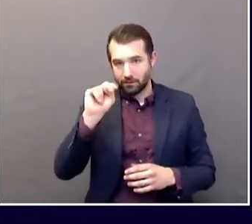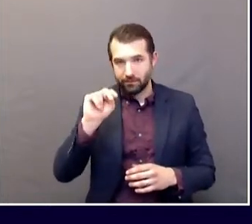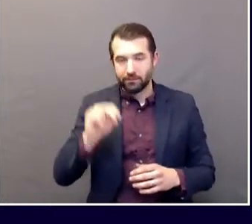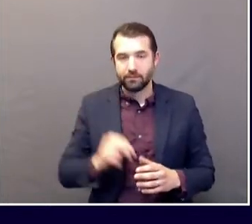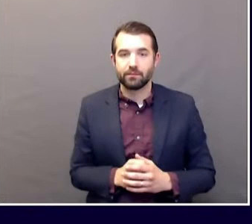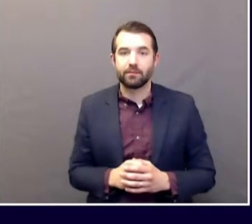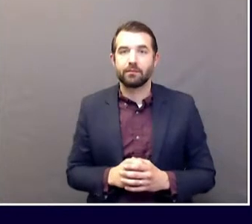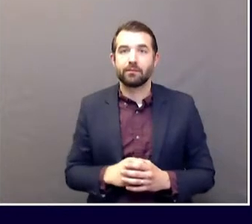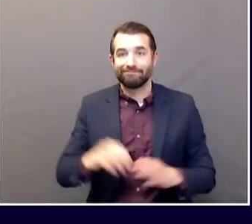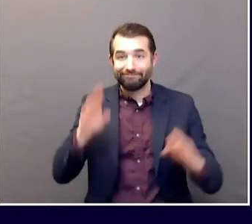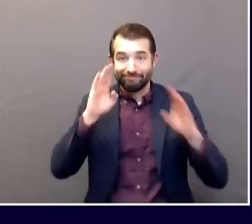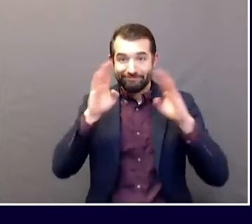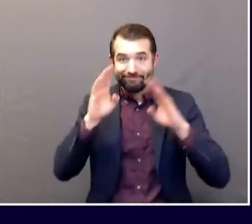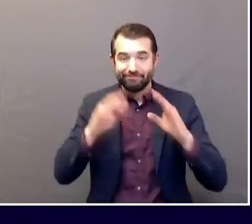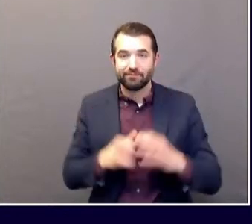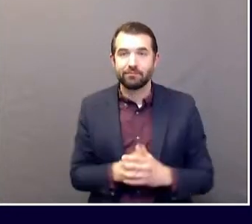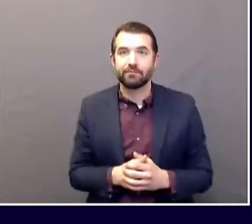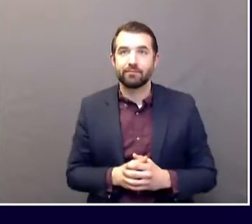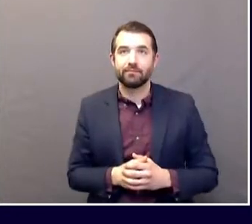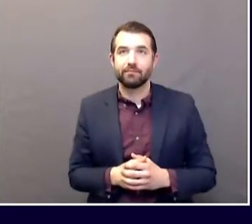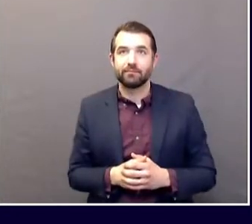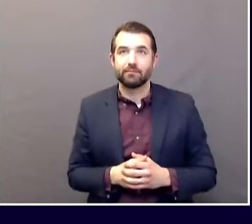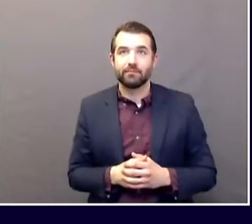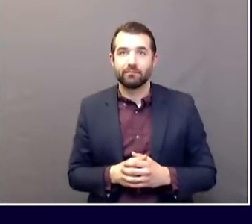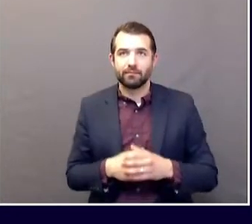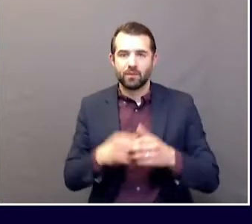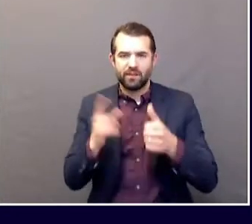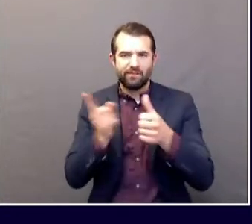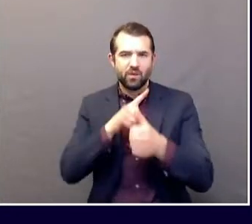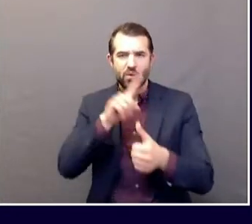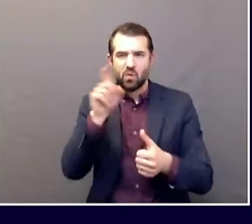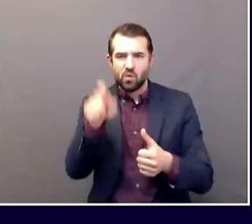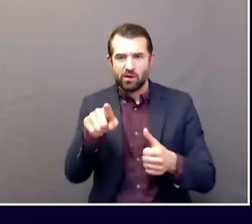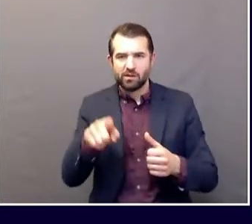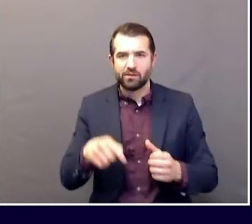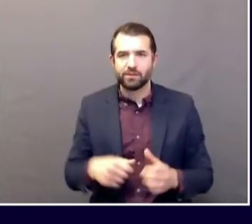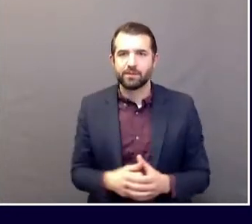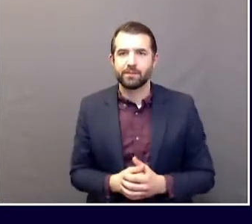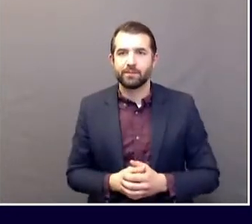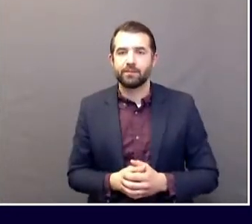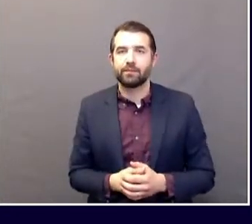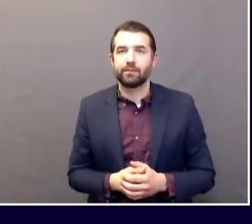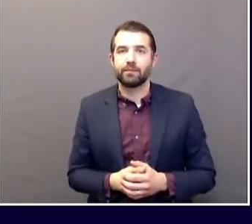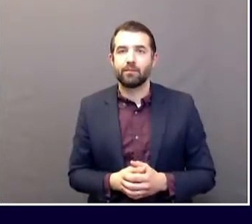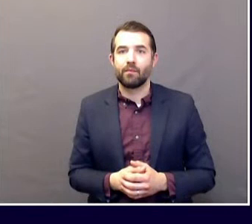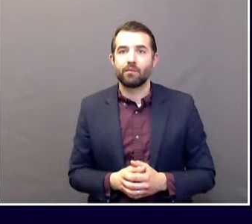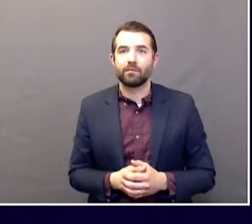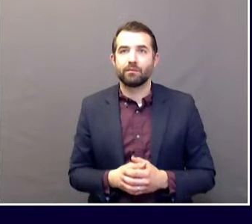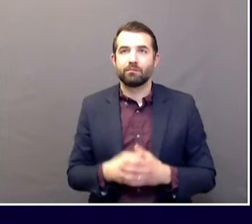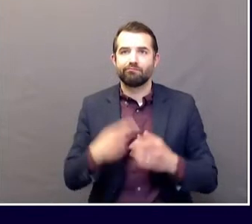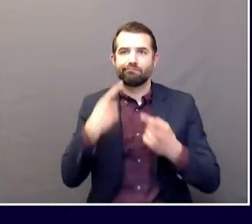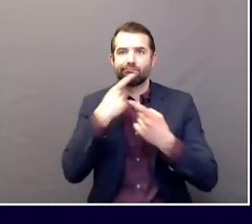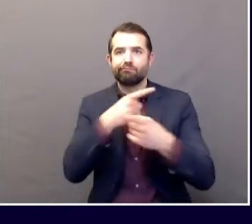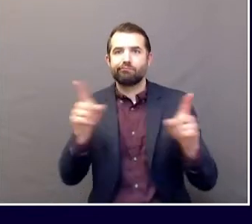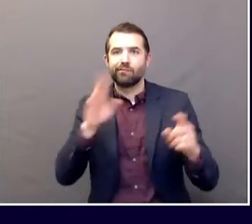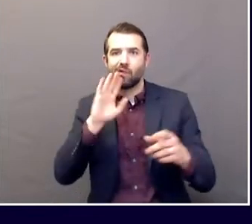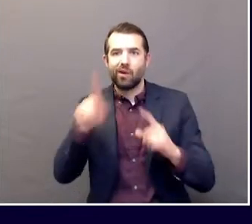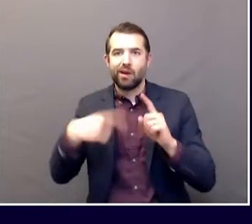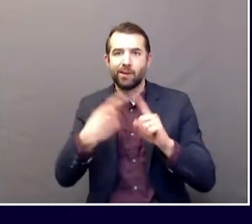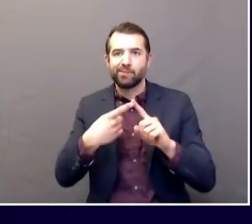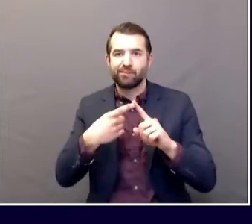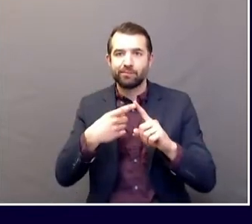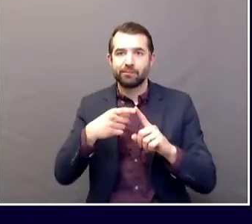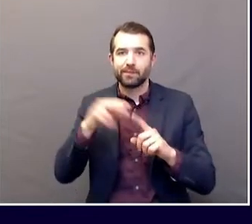Hi, Dr. Shah. First, what's the latest on the potentially counterfeit N95 masks that were sent to Maine, and how have these masks